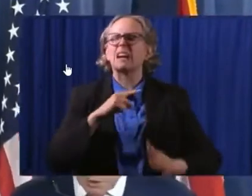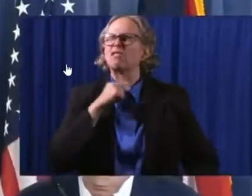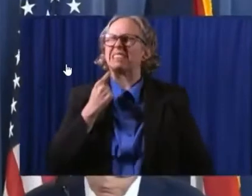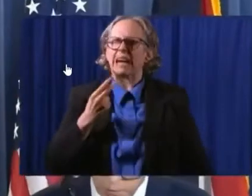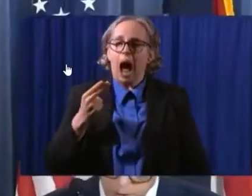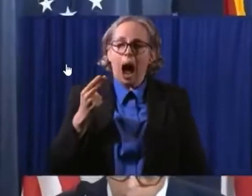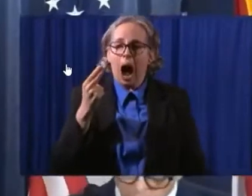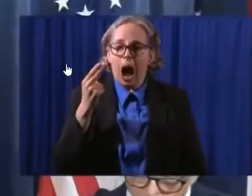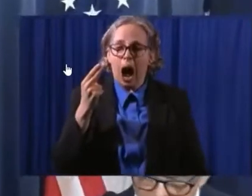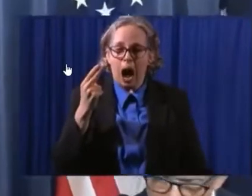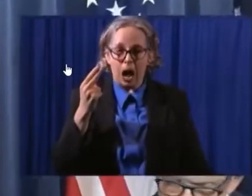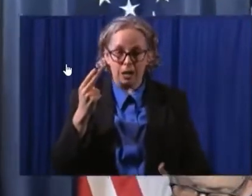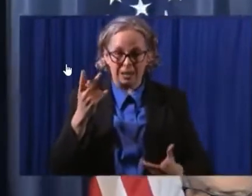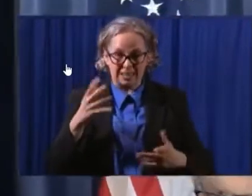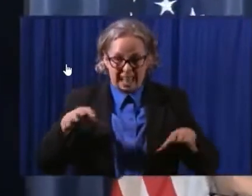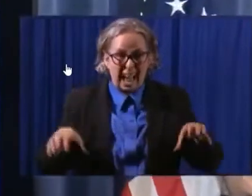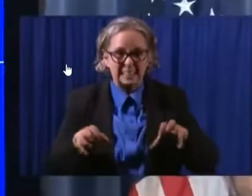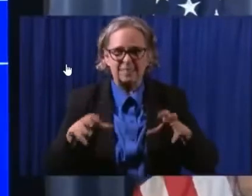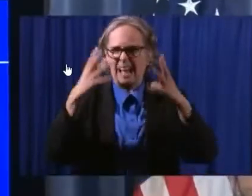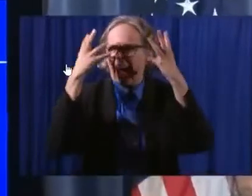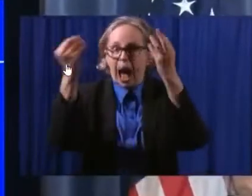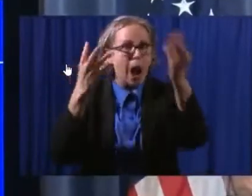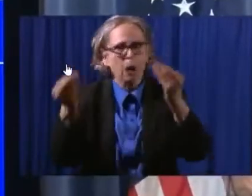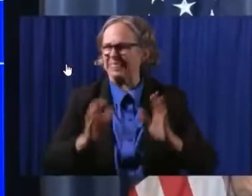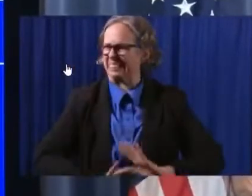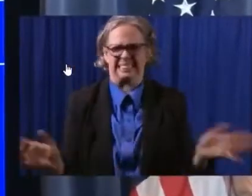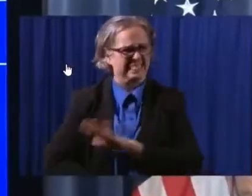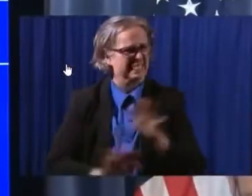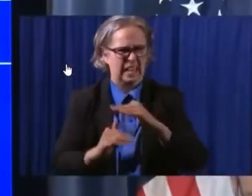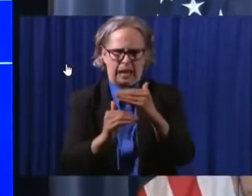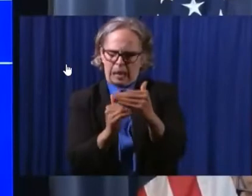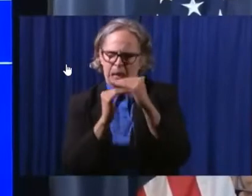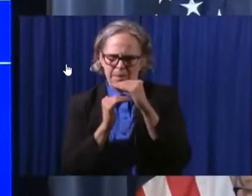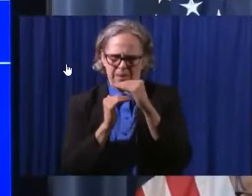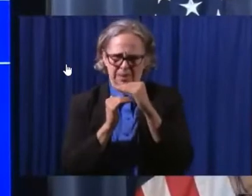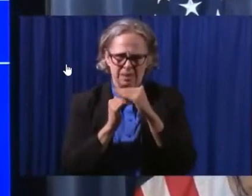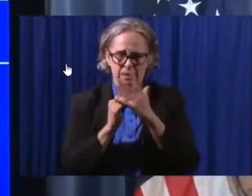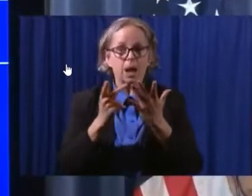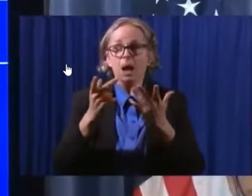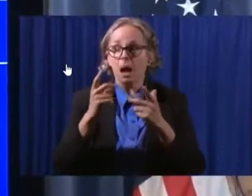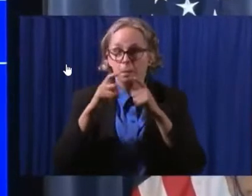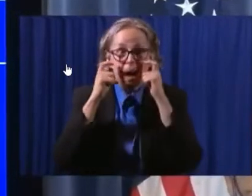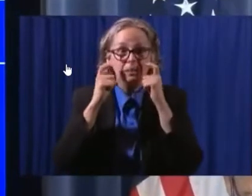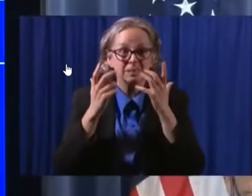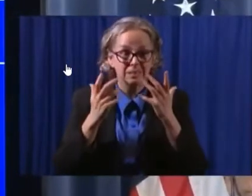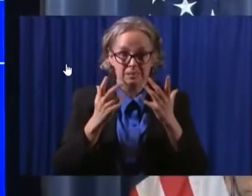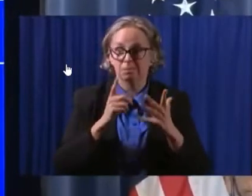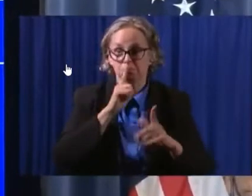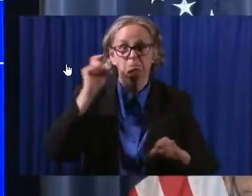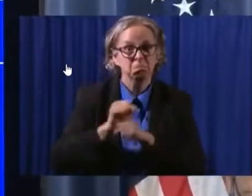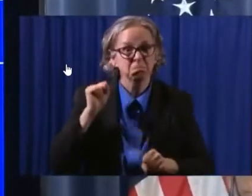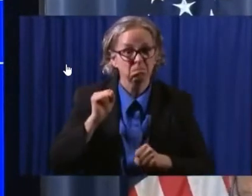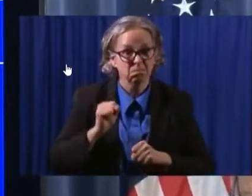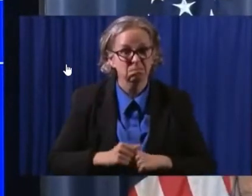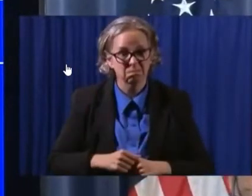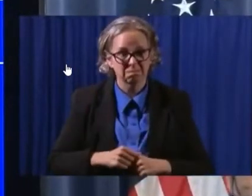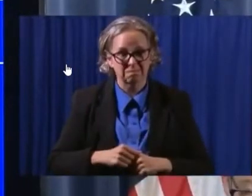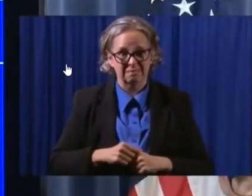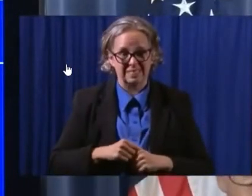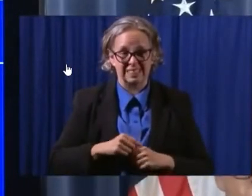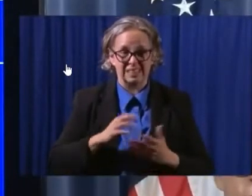much as possible. Wear a mask when you go out, for sure. Consider online options,